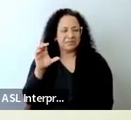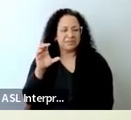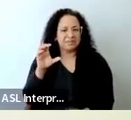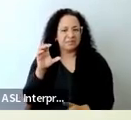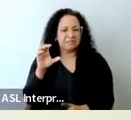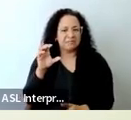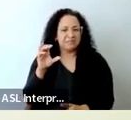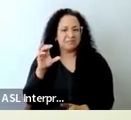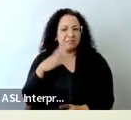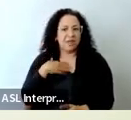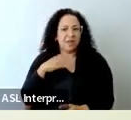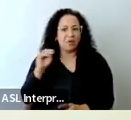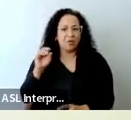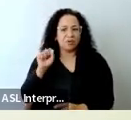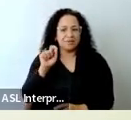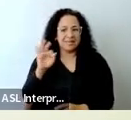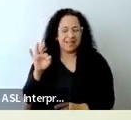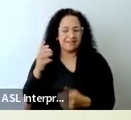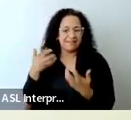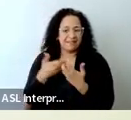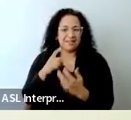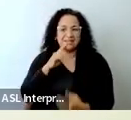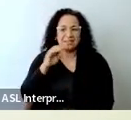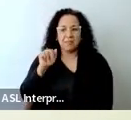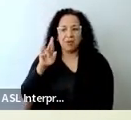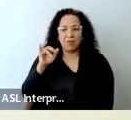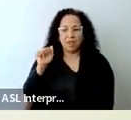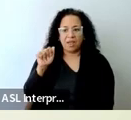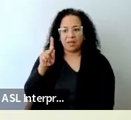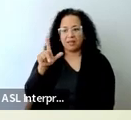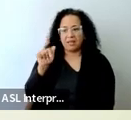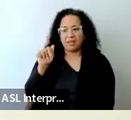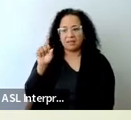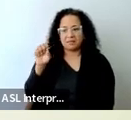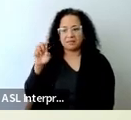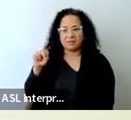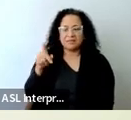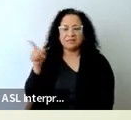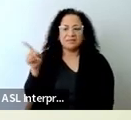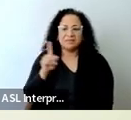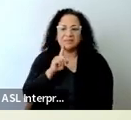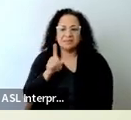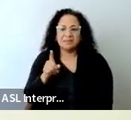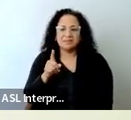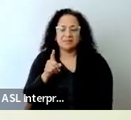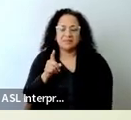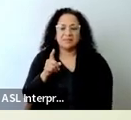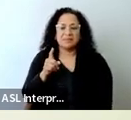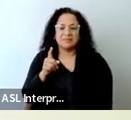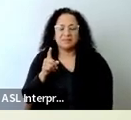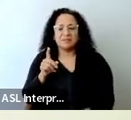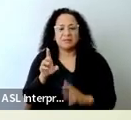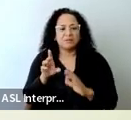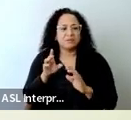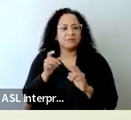My co-staff is Maria Clausen. She is a participant choice specialist. She's been there